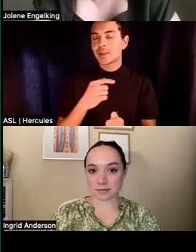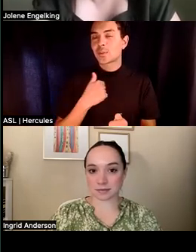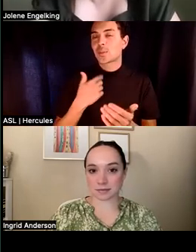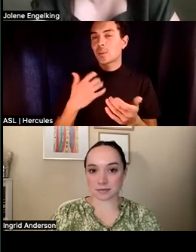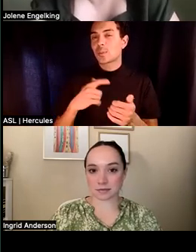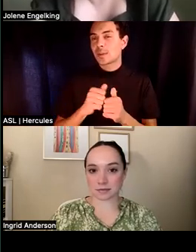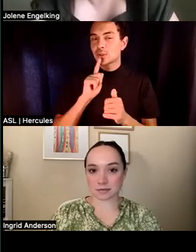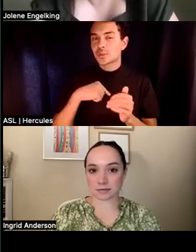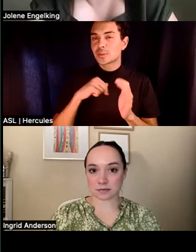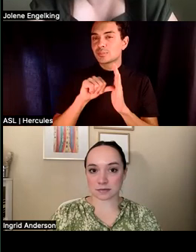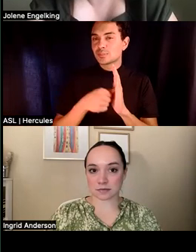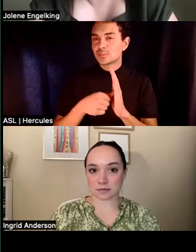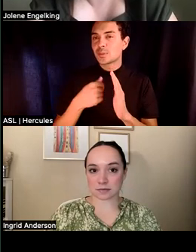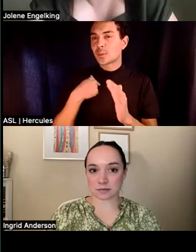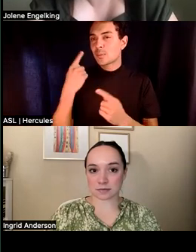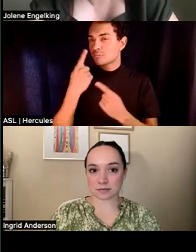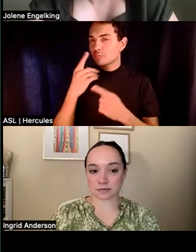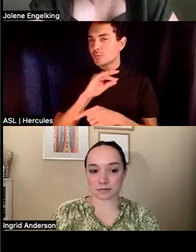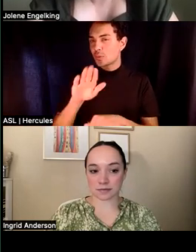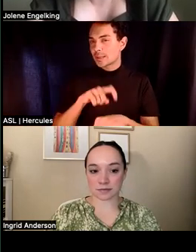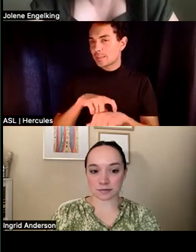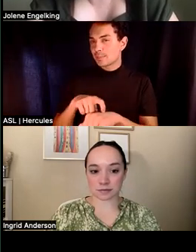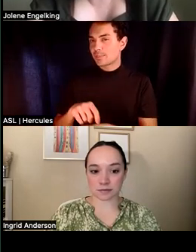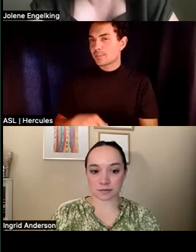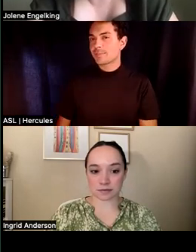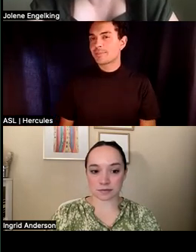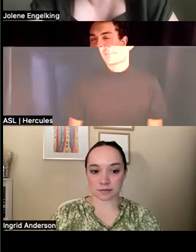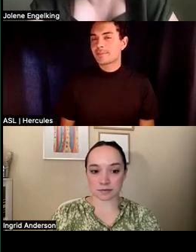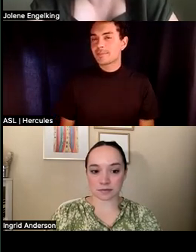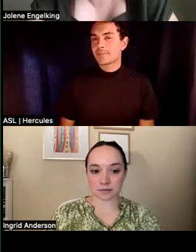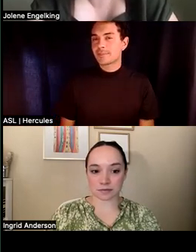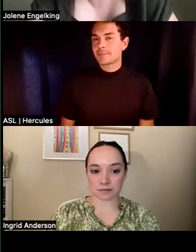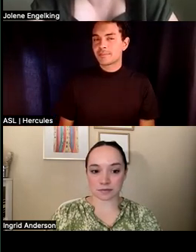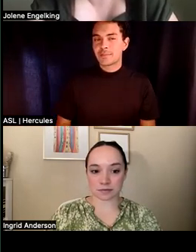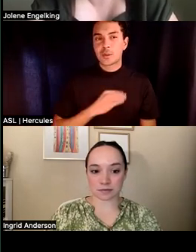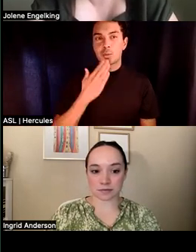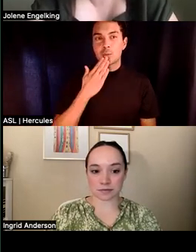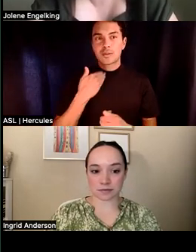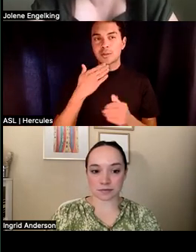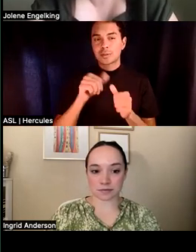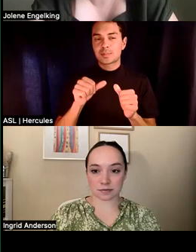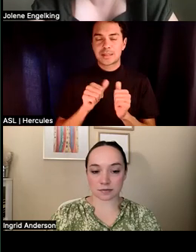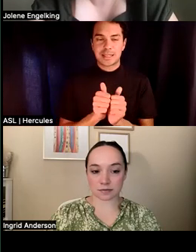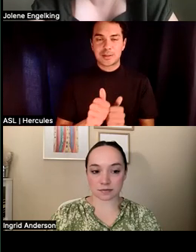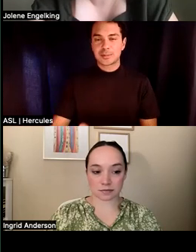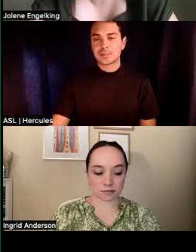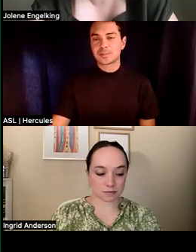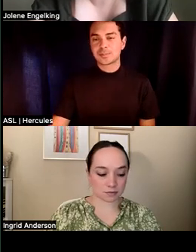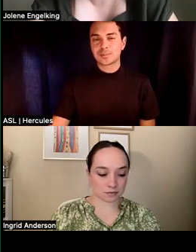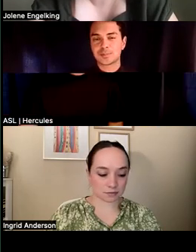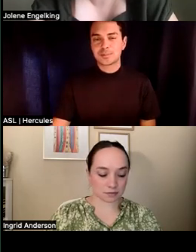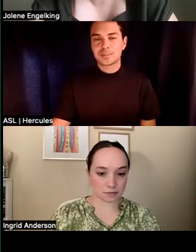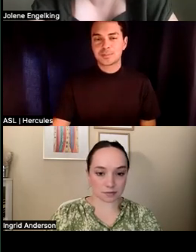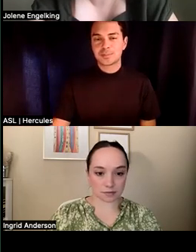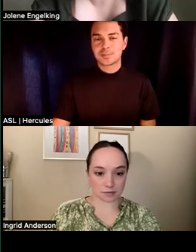make sure that we are mindful of your time and, I don't know, really have a good space together. And so, all right, I think